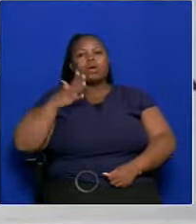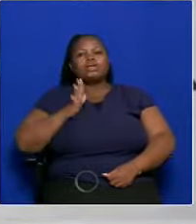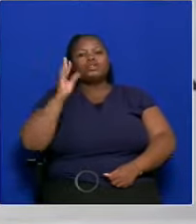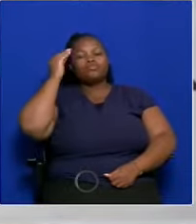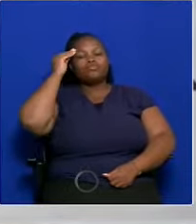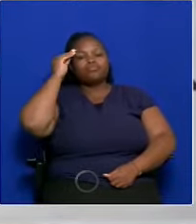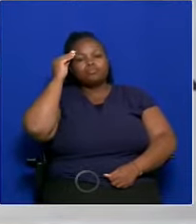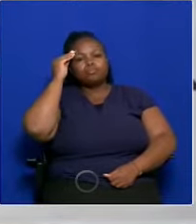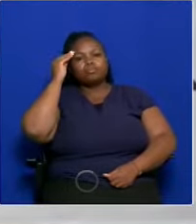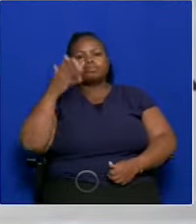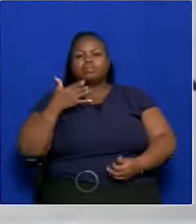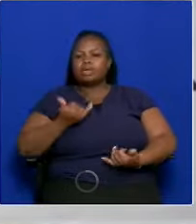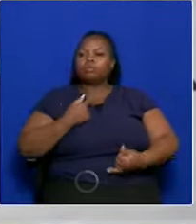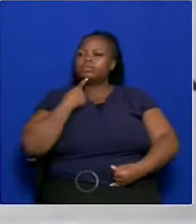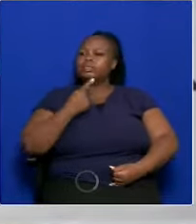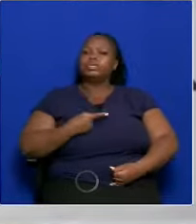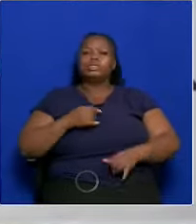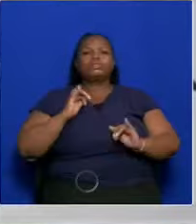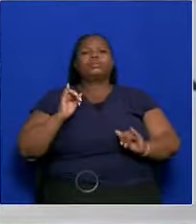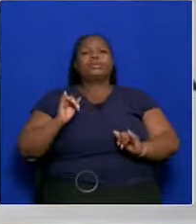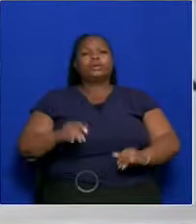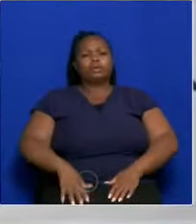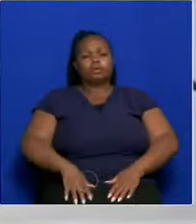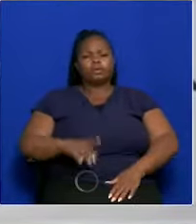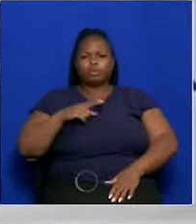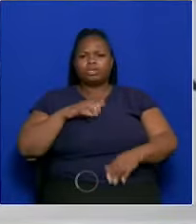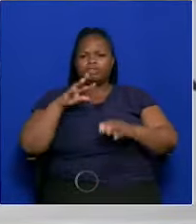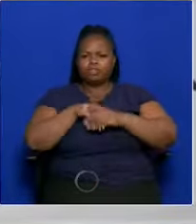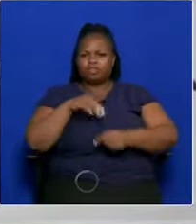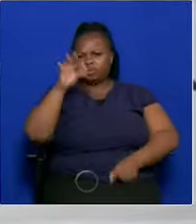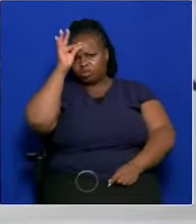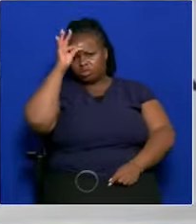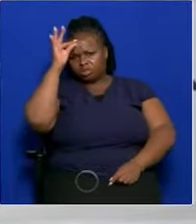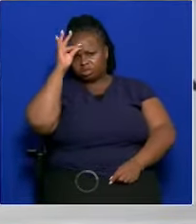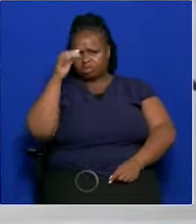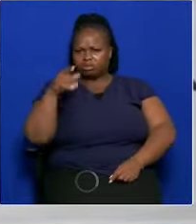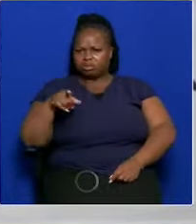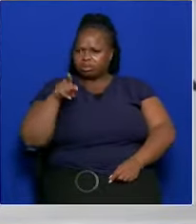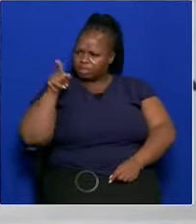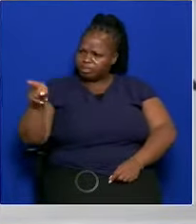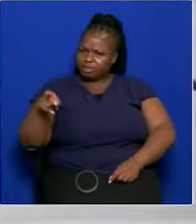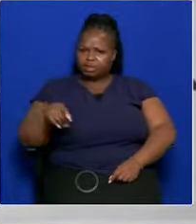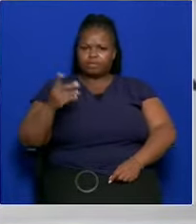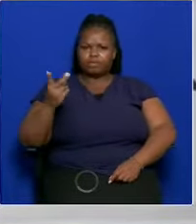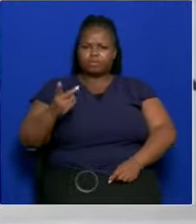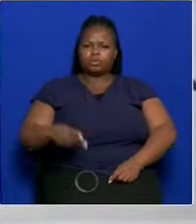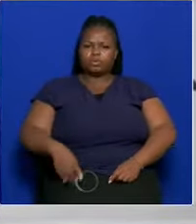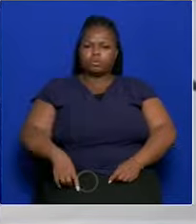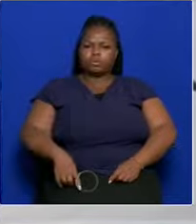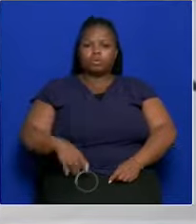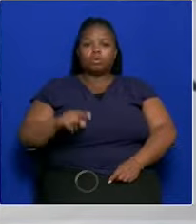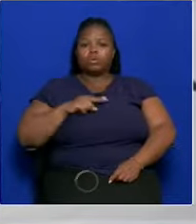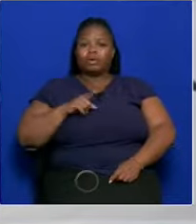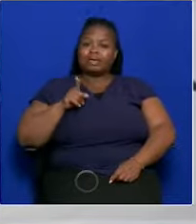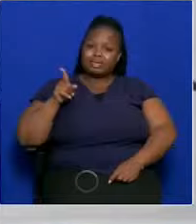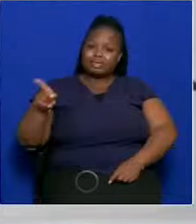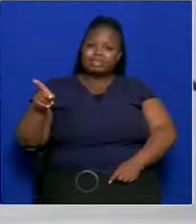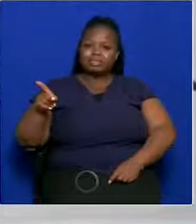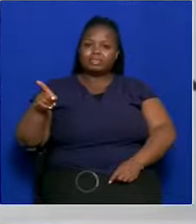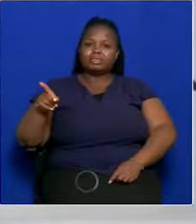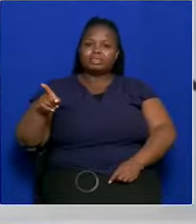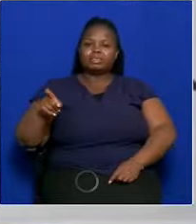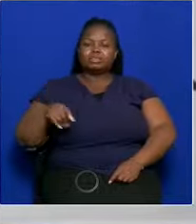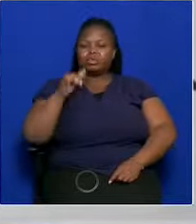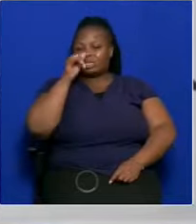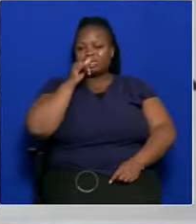bad because it involves the police and himself, or himself being done a criminal or a